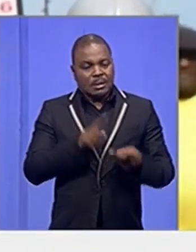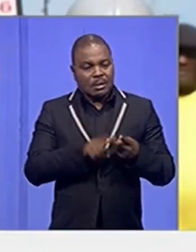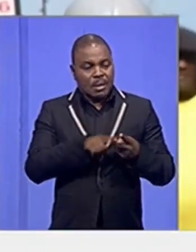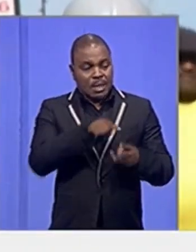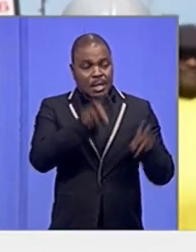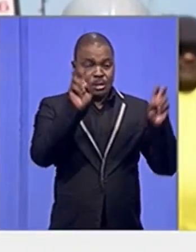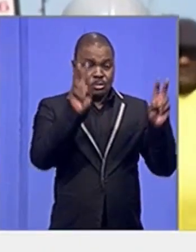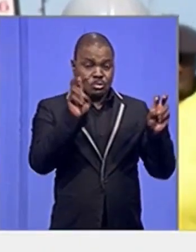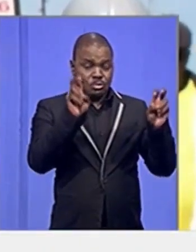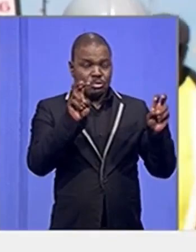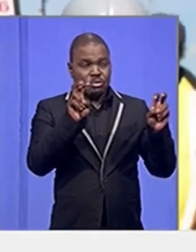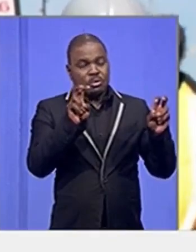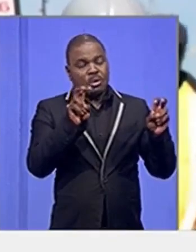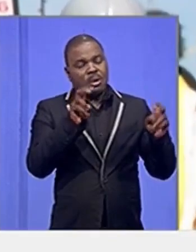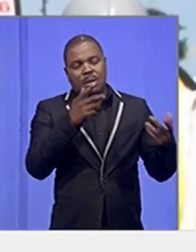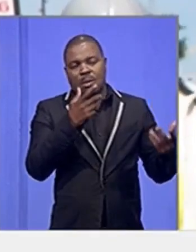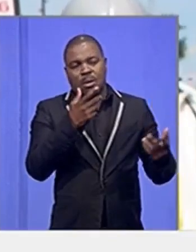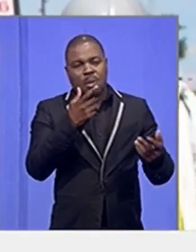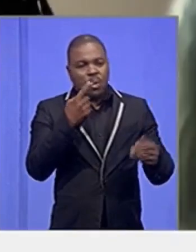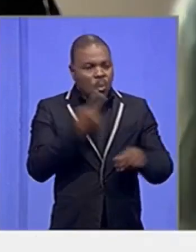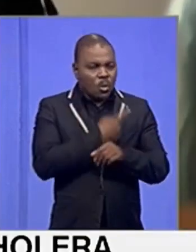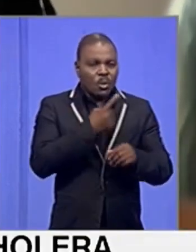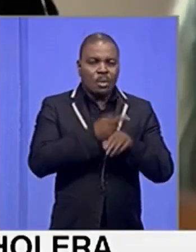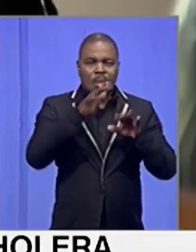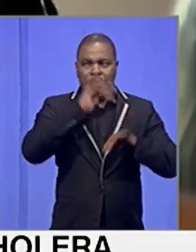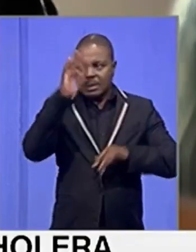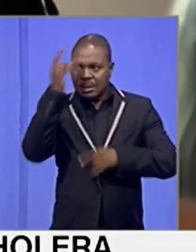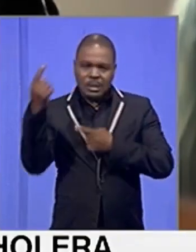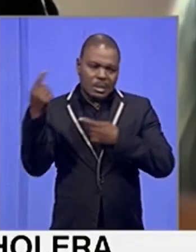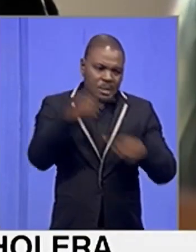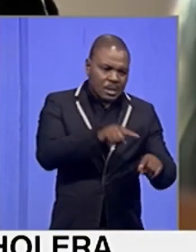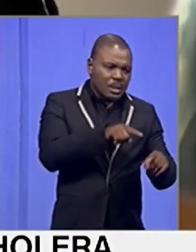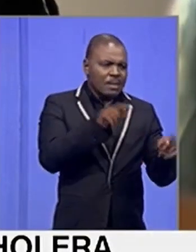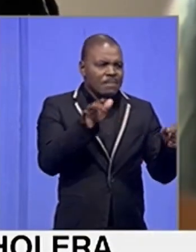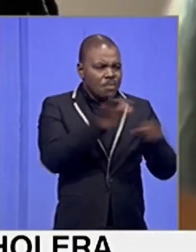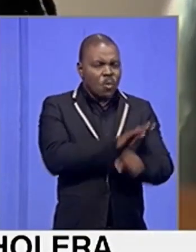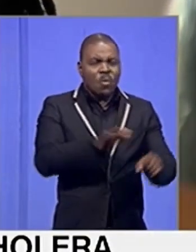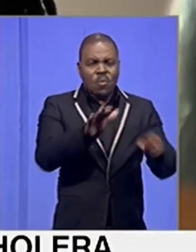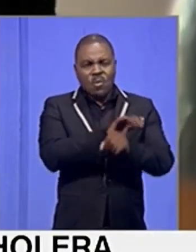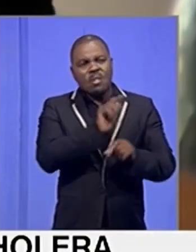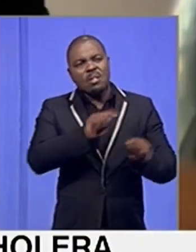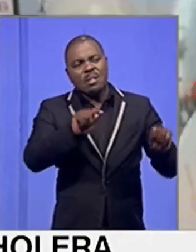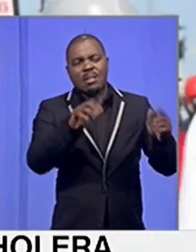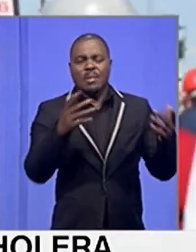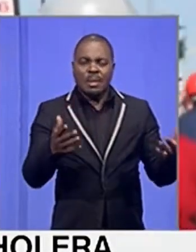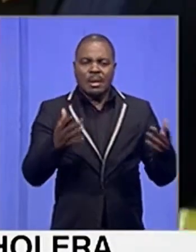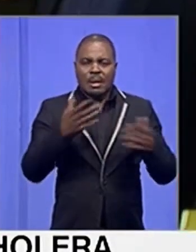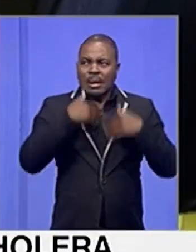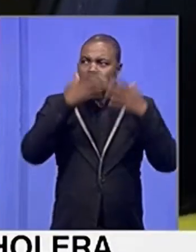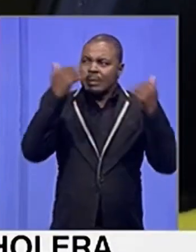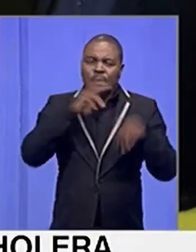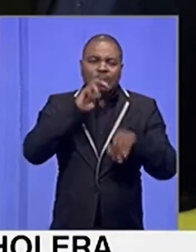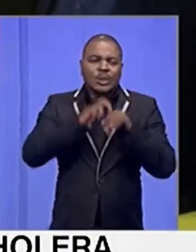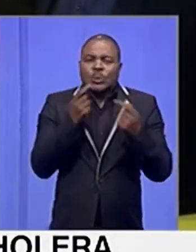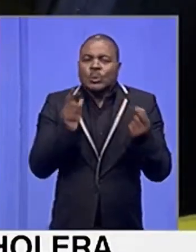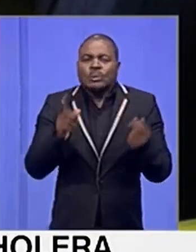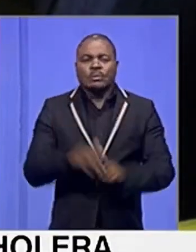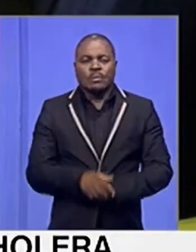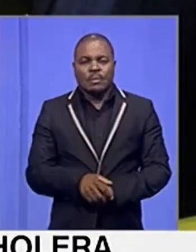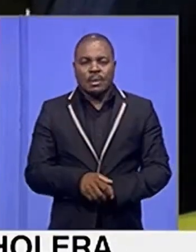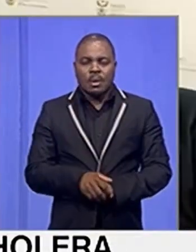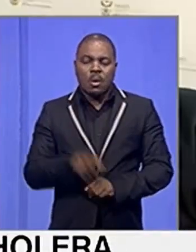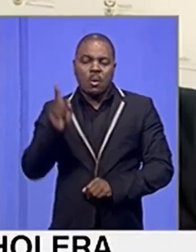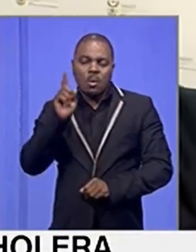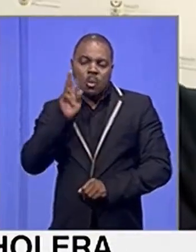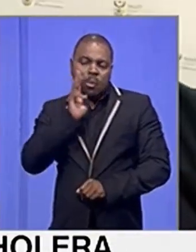particular issue because of every now and then the patients are coming, the casualties are full, the wards are full, and now they don't even know what needs to be done. Go le jalo ditiko tsa